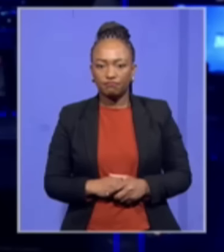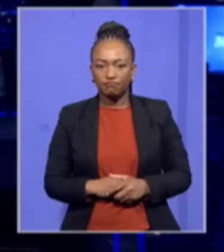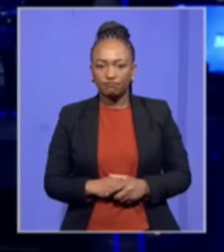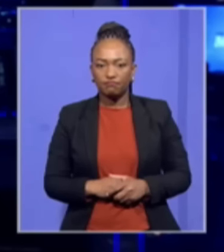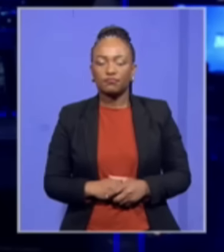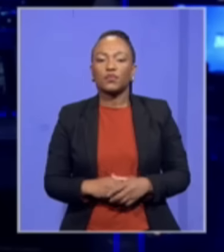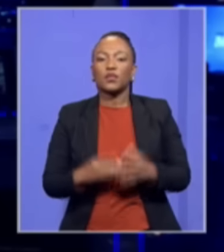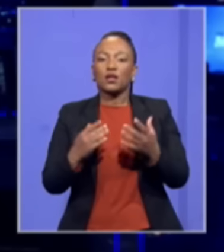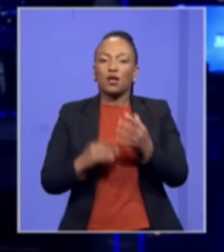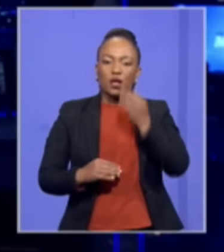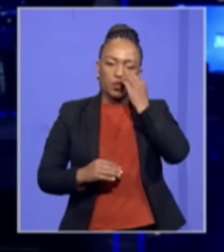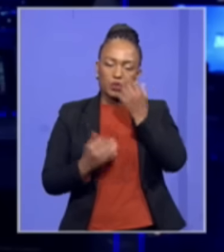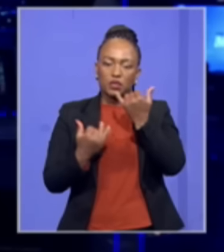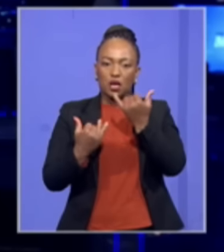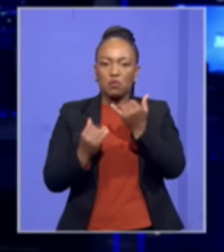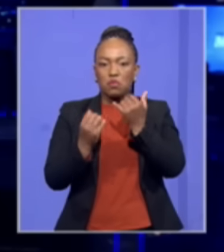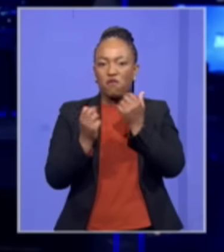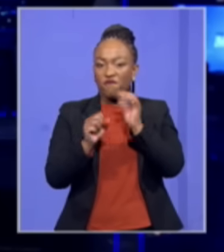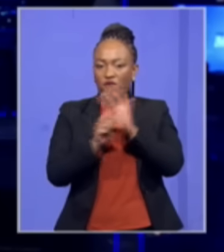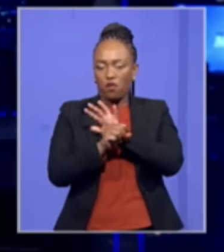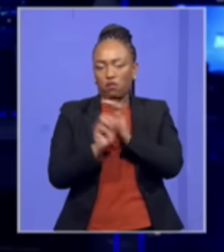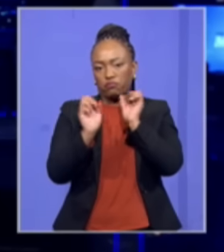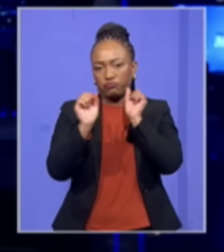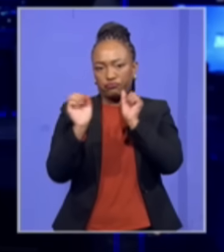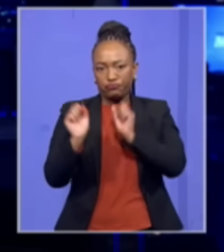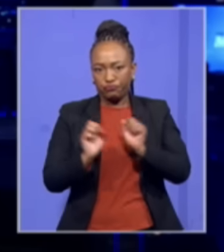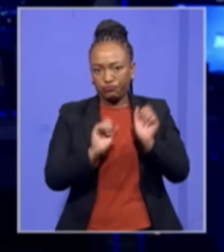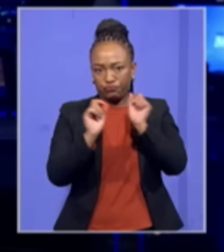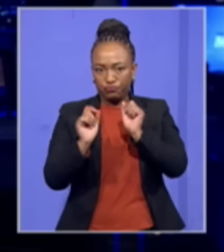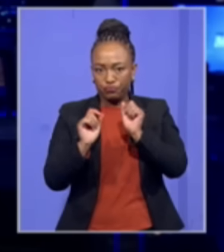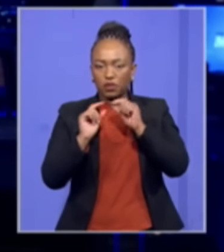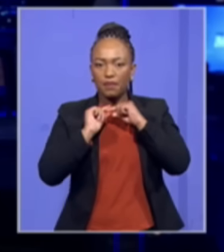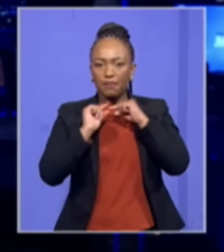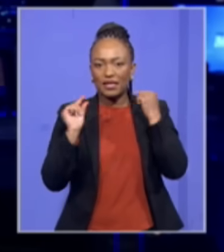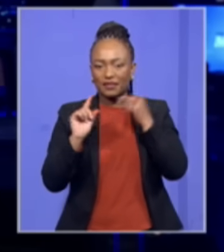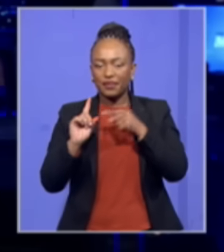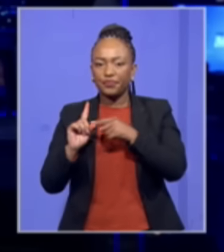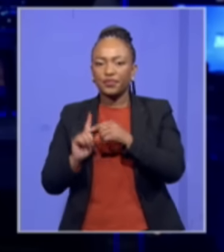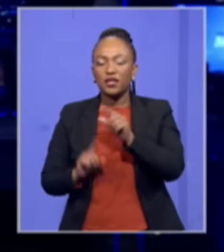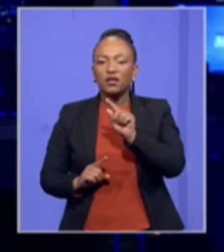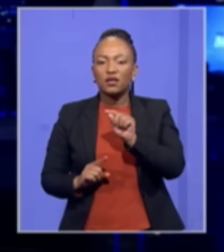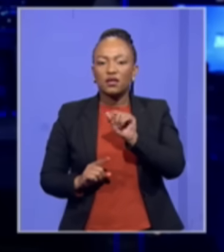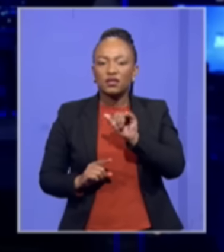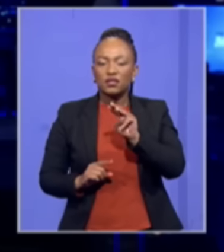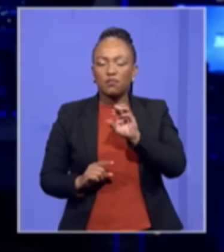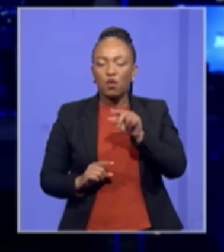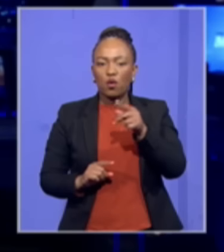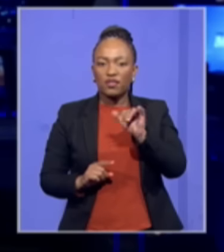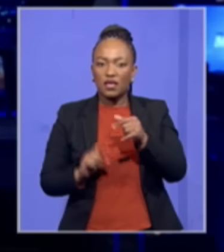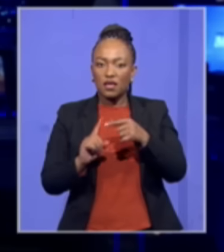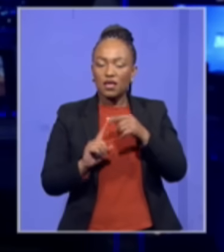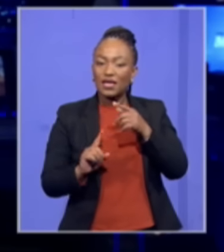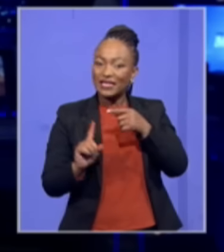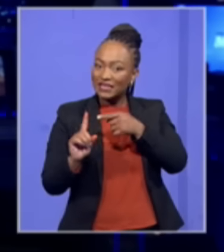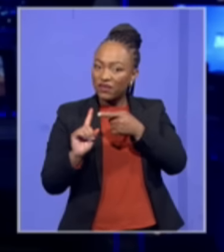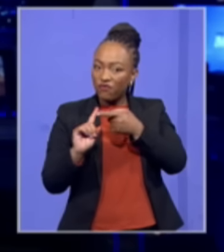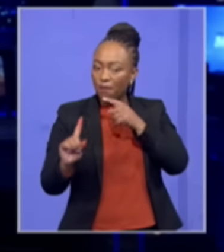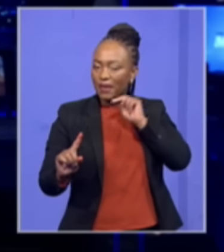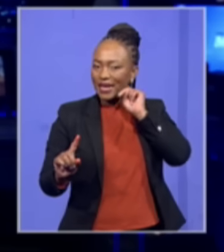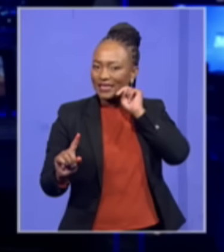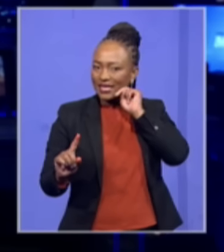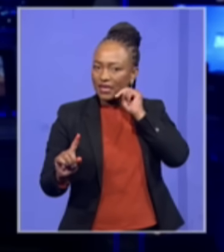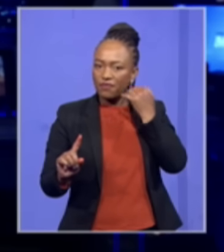Tsona re di thakgola semmuso ka ditaba tse re Moruti Omotoso eo e leng moahi wa naha ya Nigeria ya neng a ena le kereke kwano Afrika Borwa o